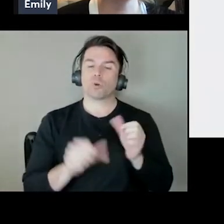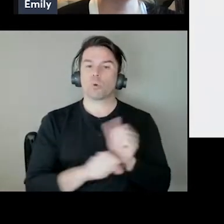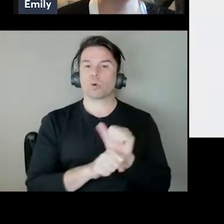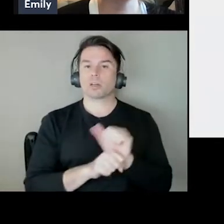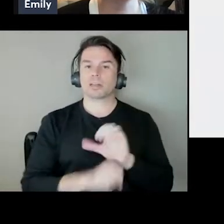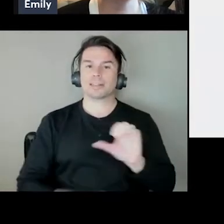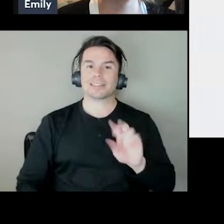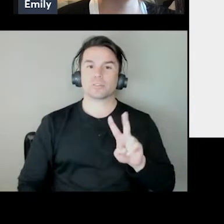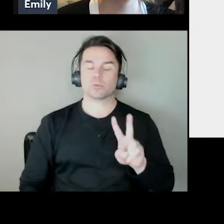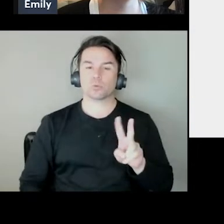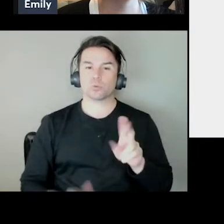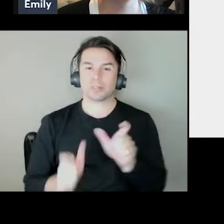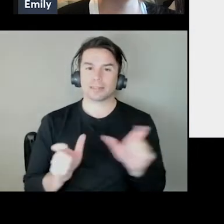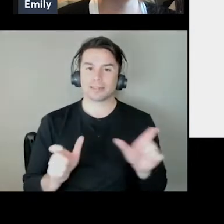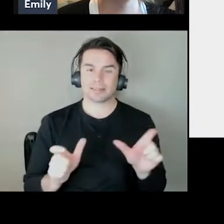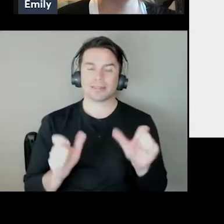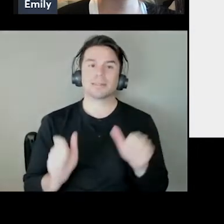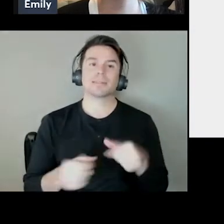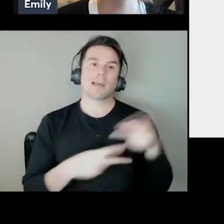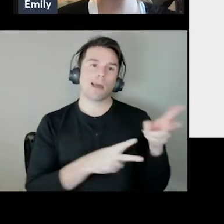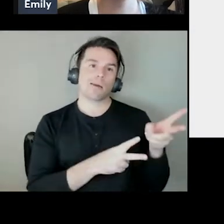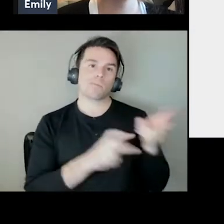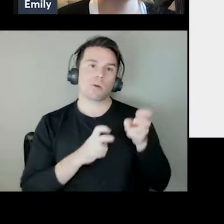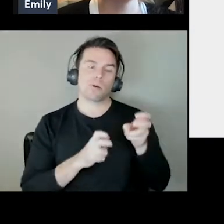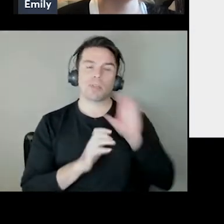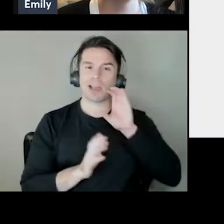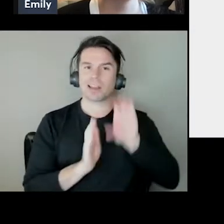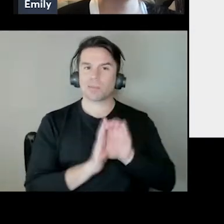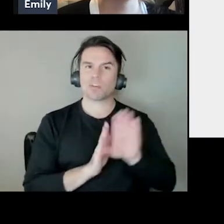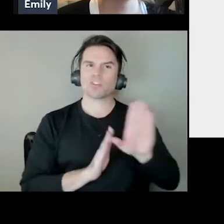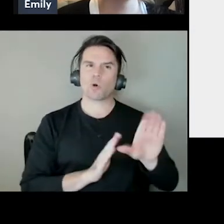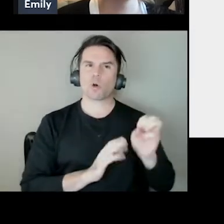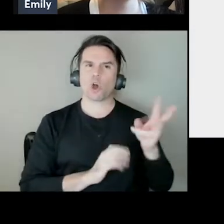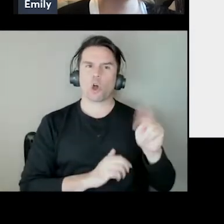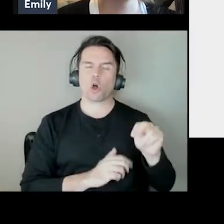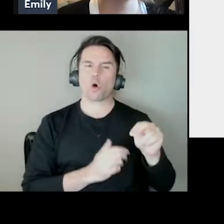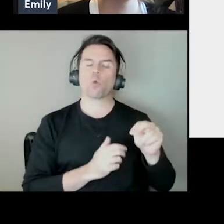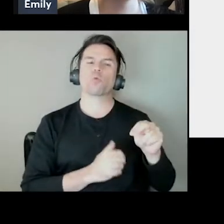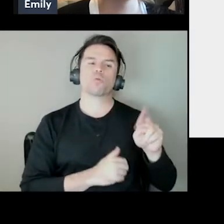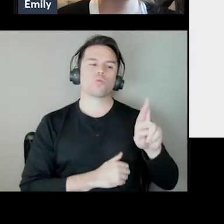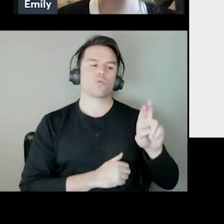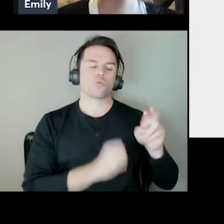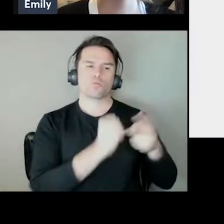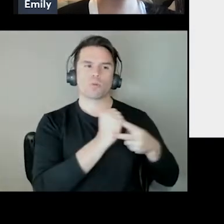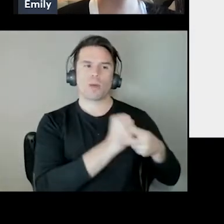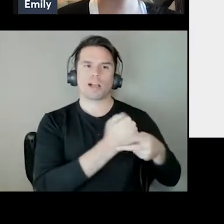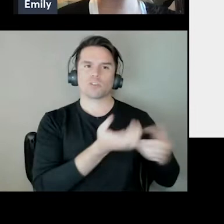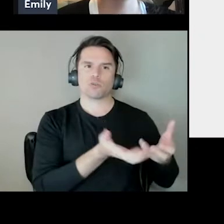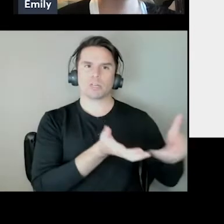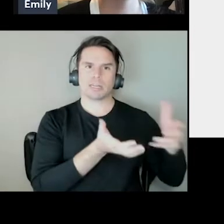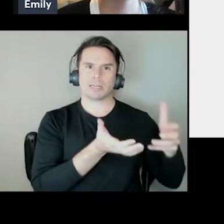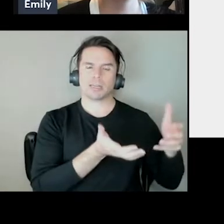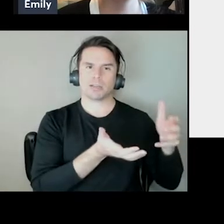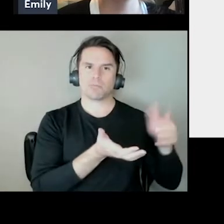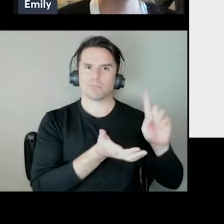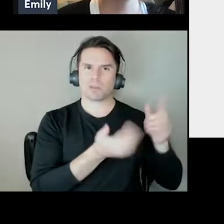image from your repository wherever it is, and then you can make it work with your Jupyter server, right? And once you configure that on the